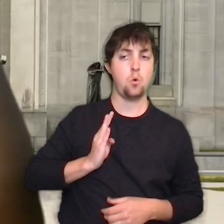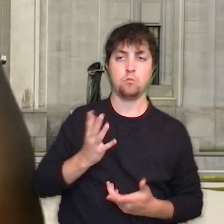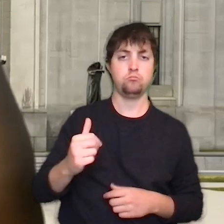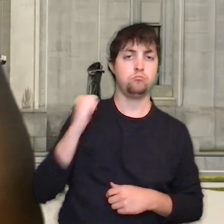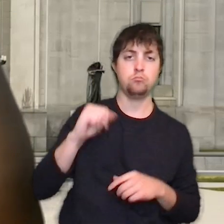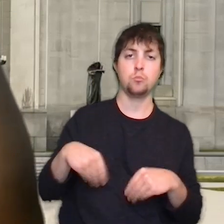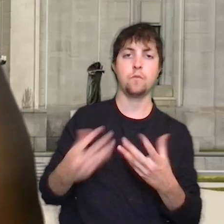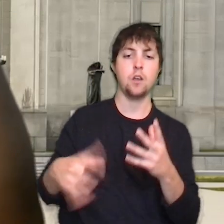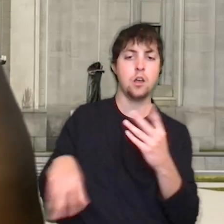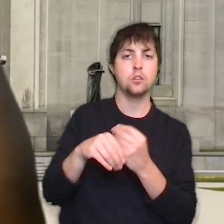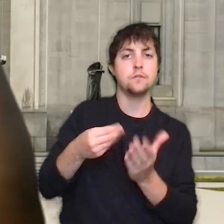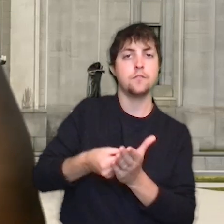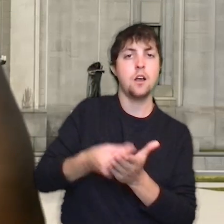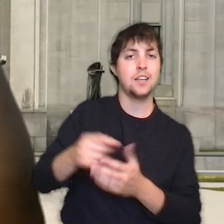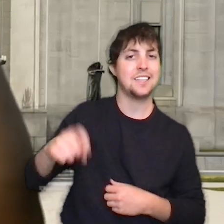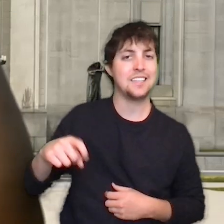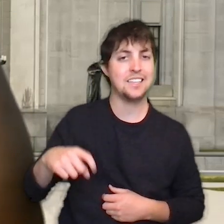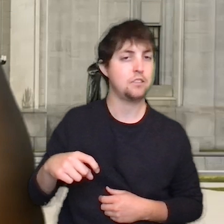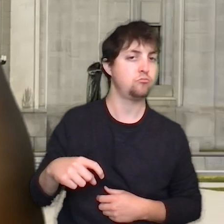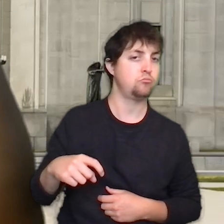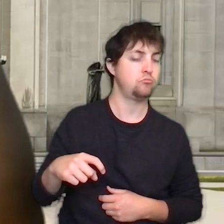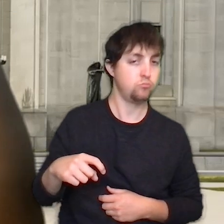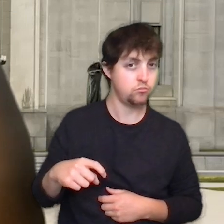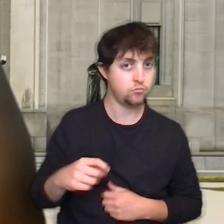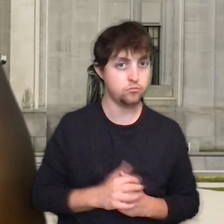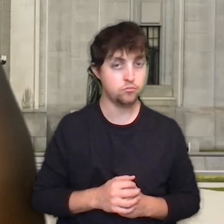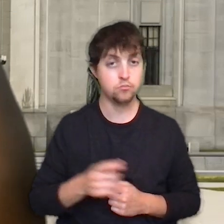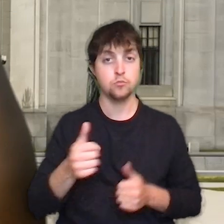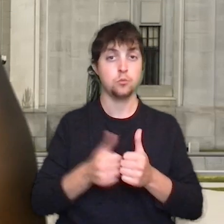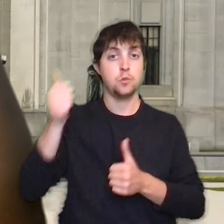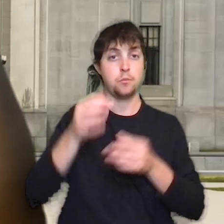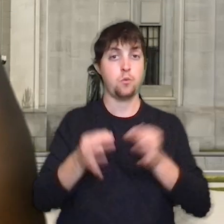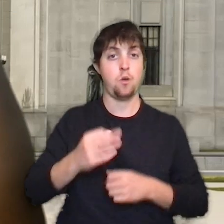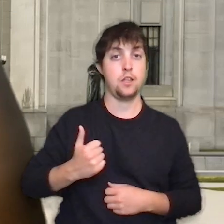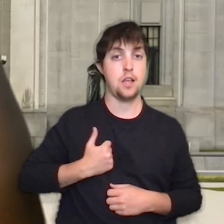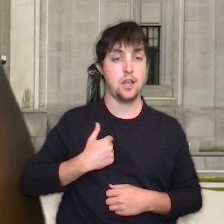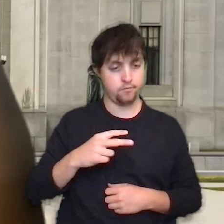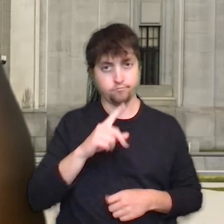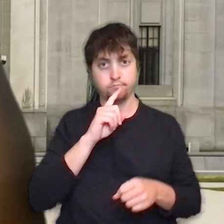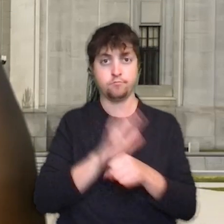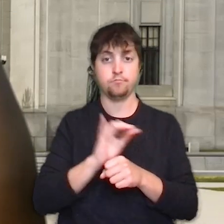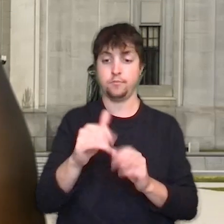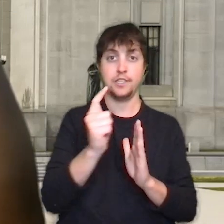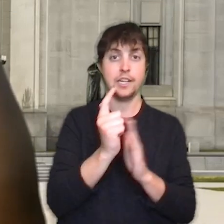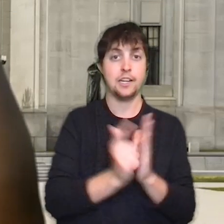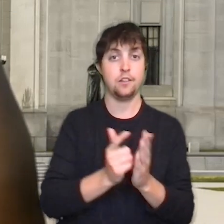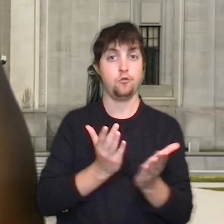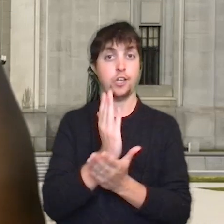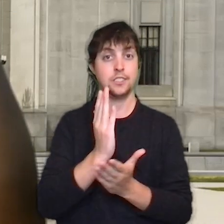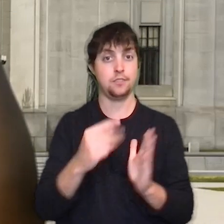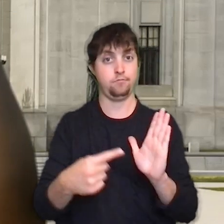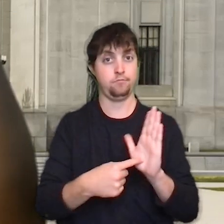board refused to provide the additional funding needed. The Supreme Court of Canada affirmed